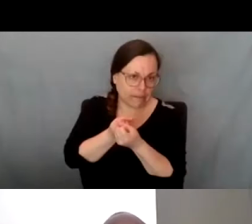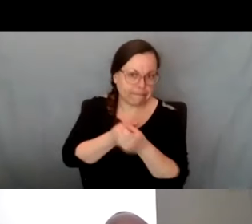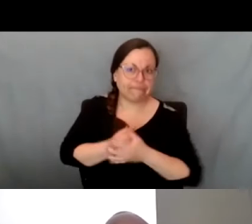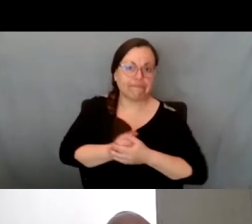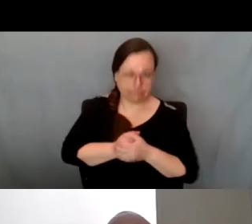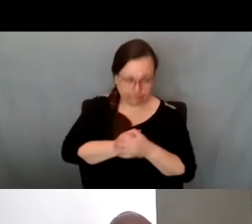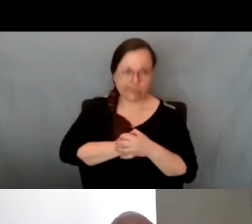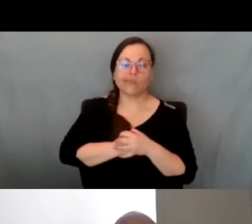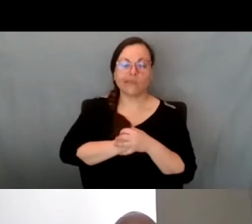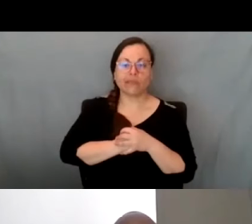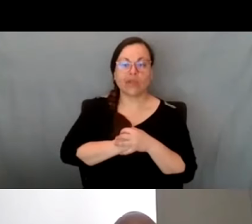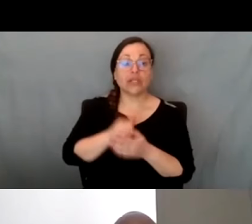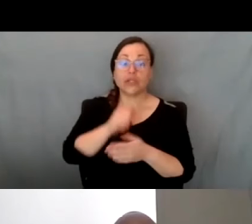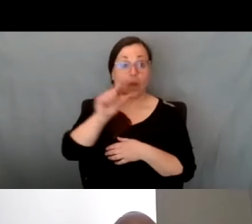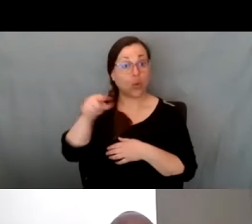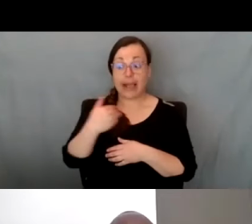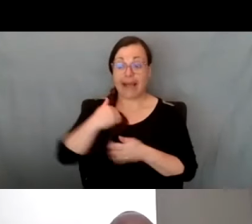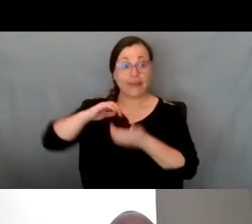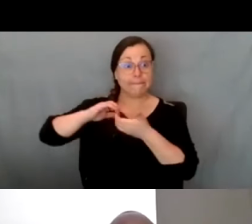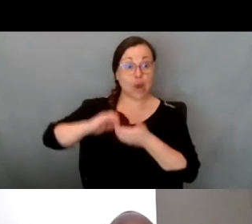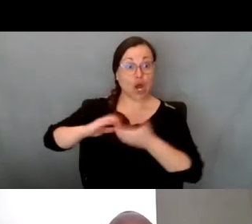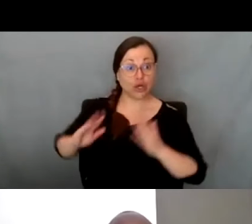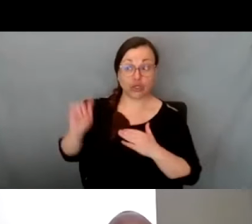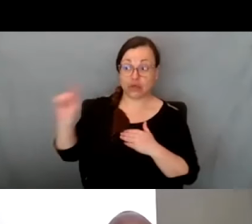the partners, but we have also